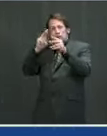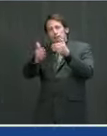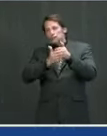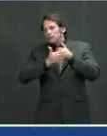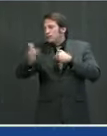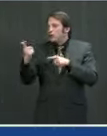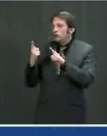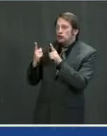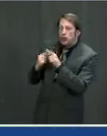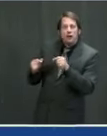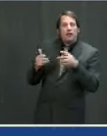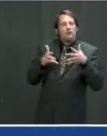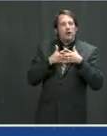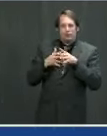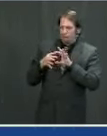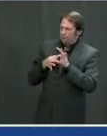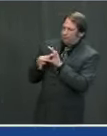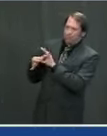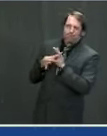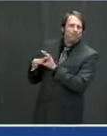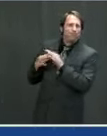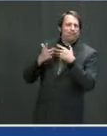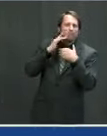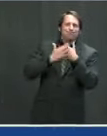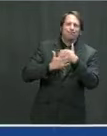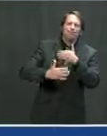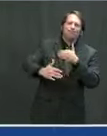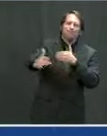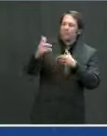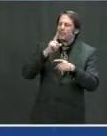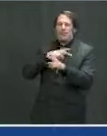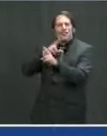together in the coming years. It was a great honor having you as the first head of state in my